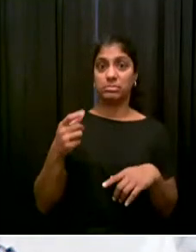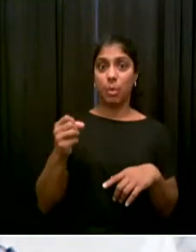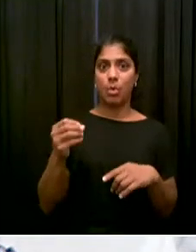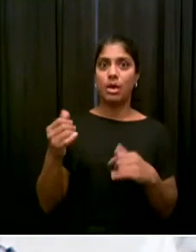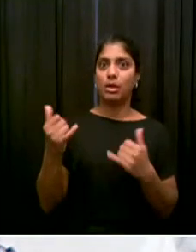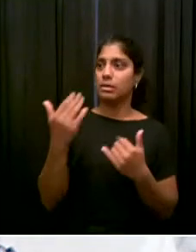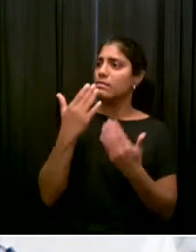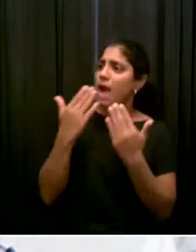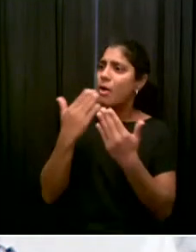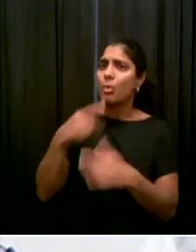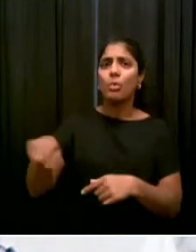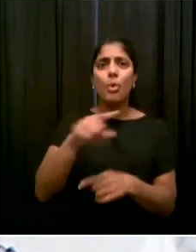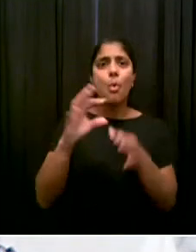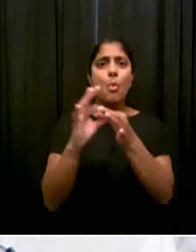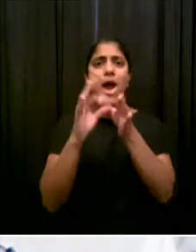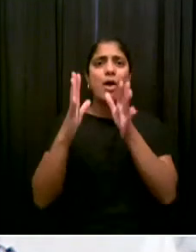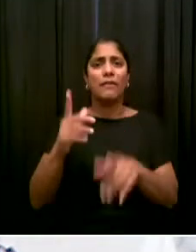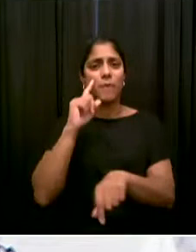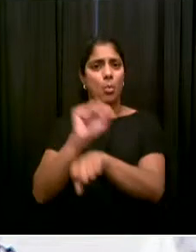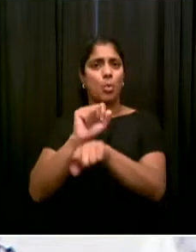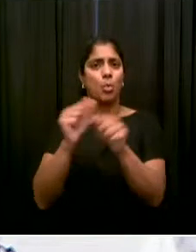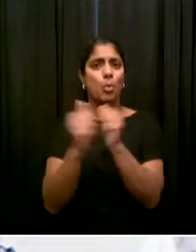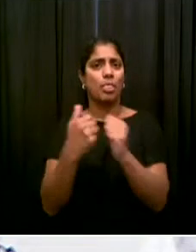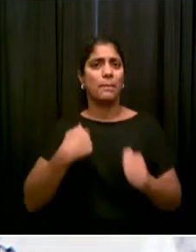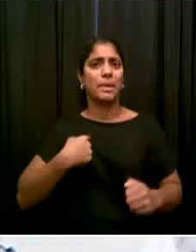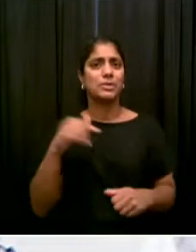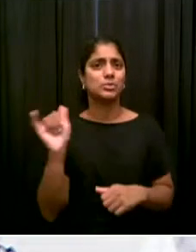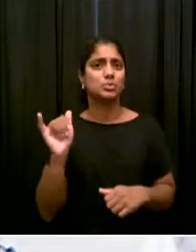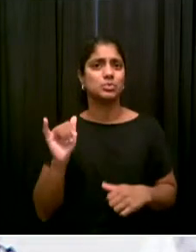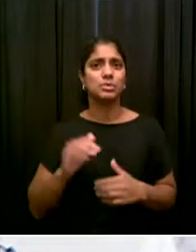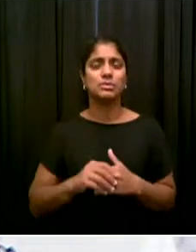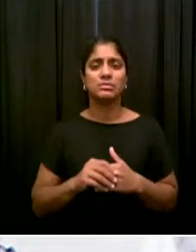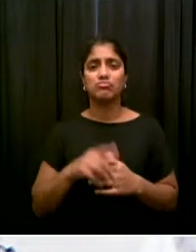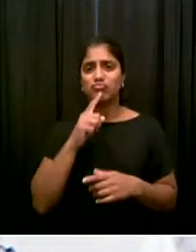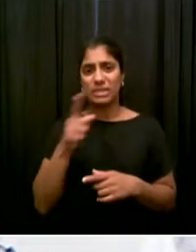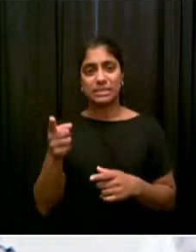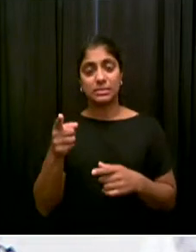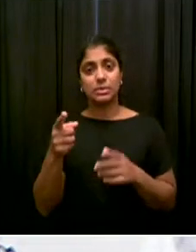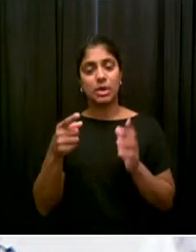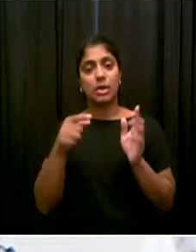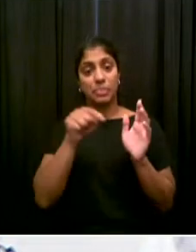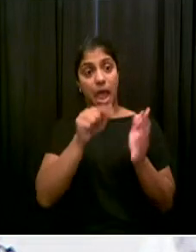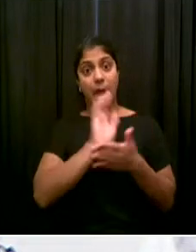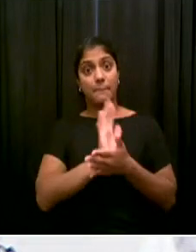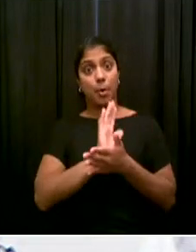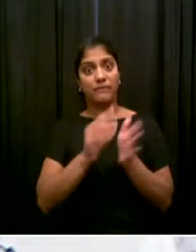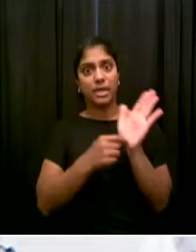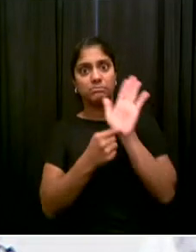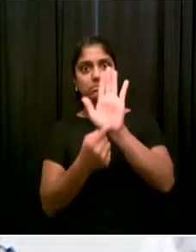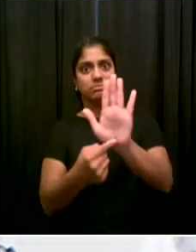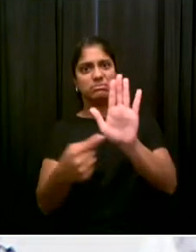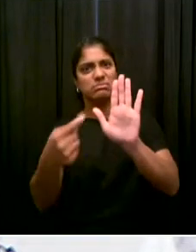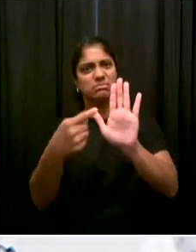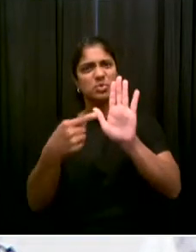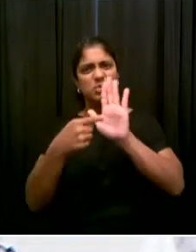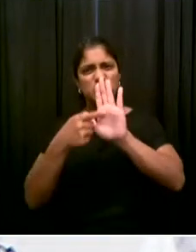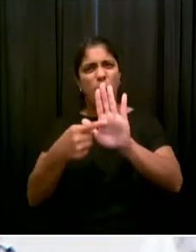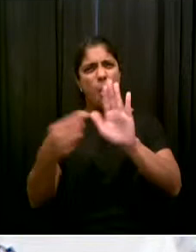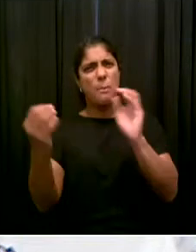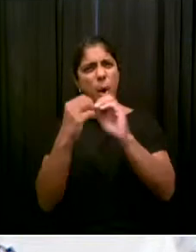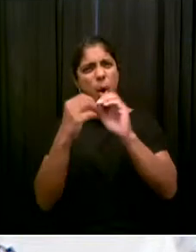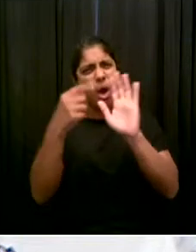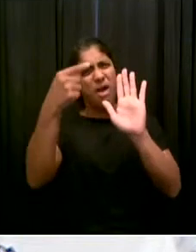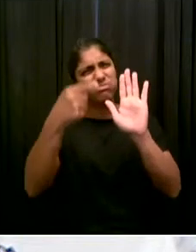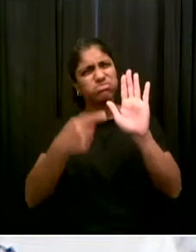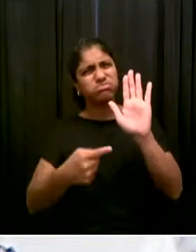highlighted, but really it's giving kids in this city, in the greatest city in the world, by the way, every single